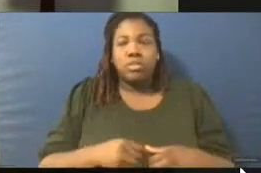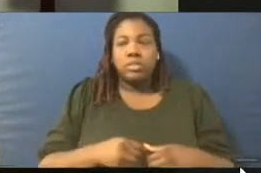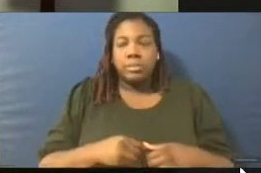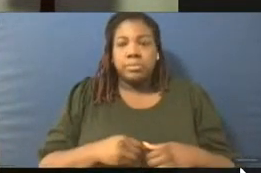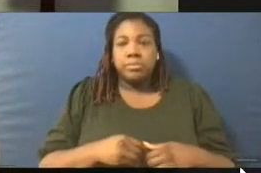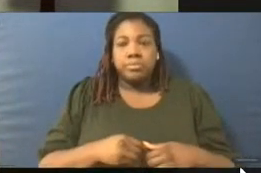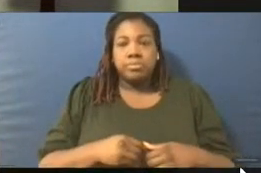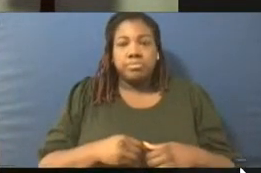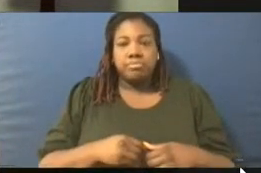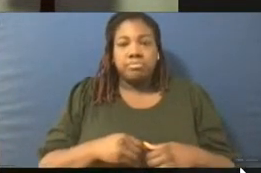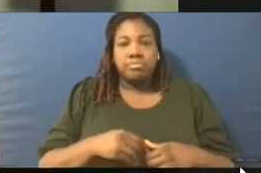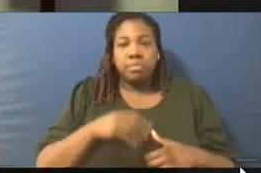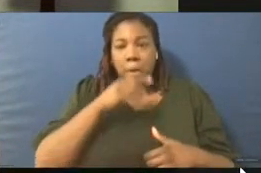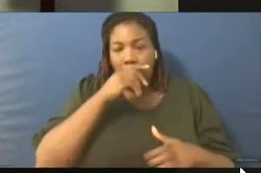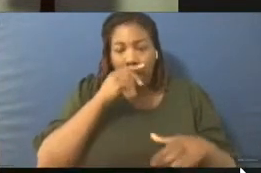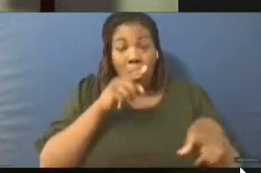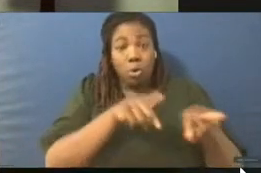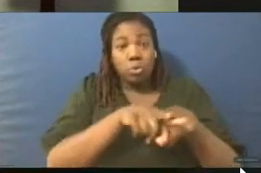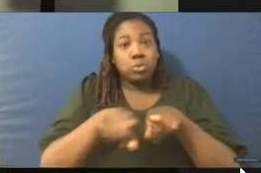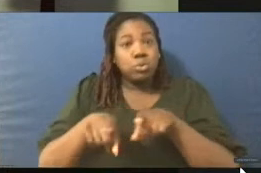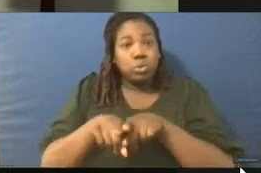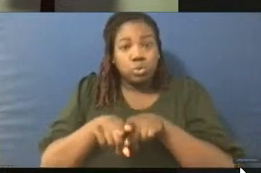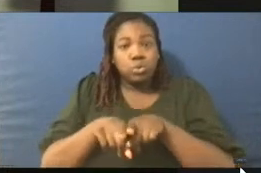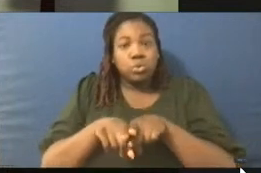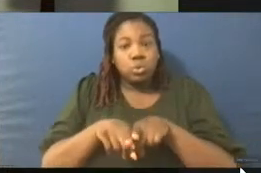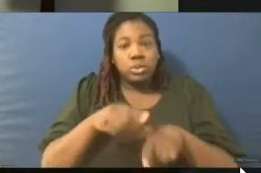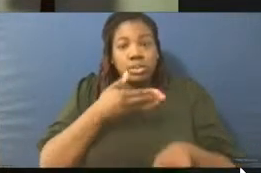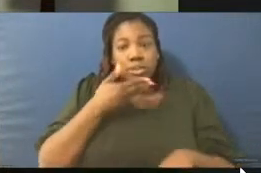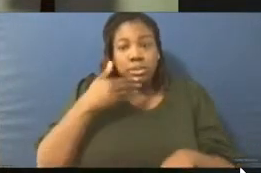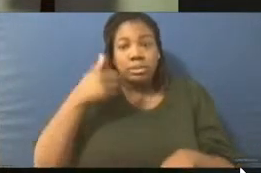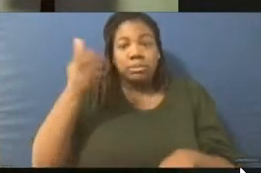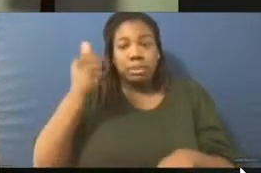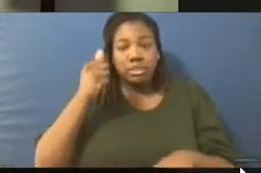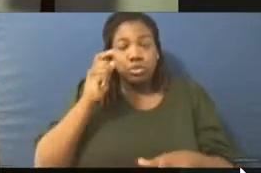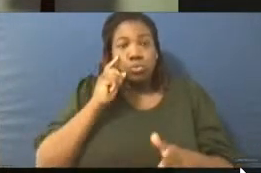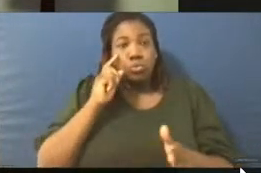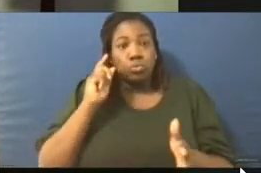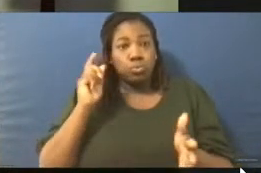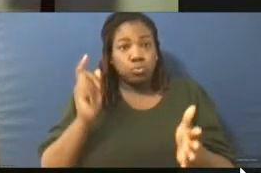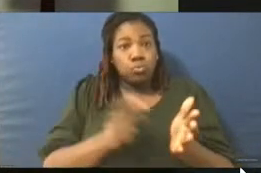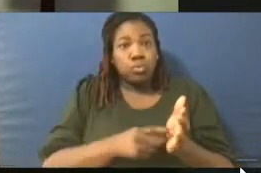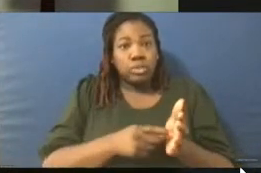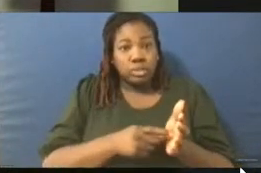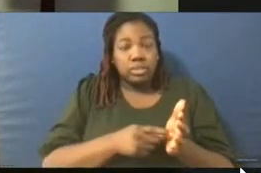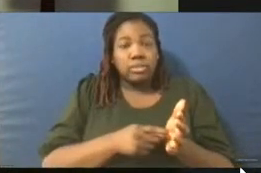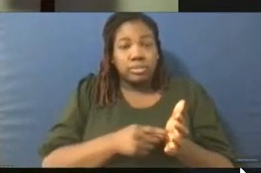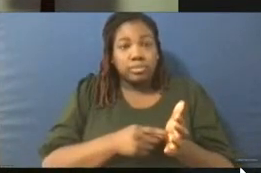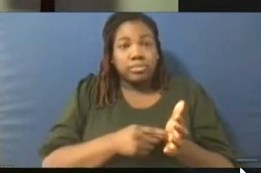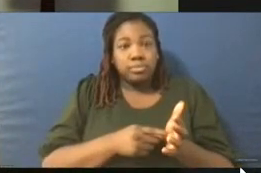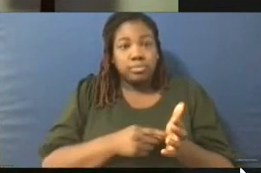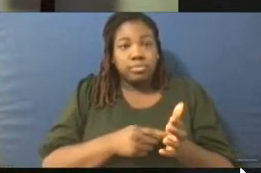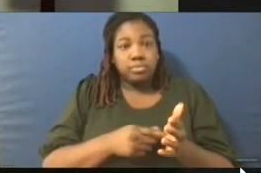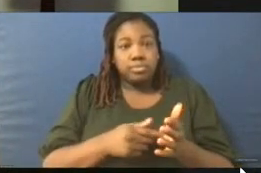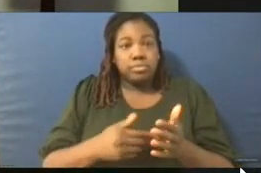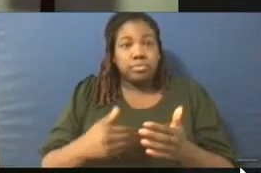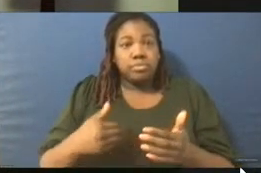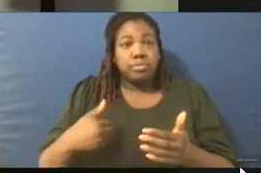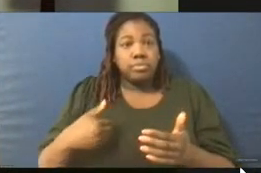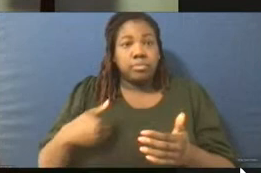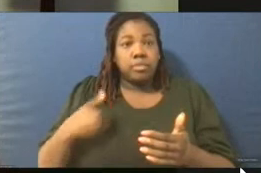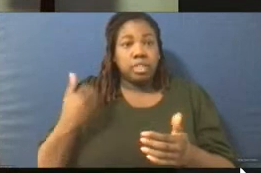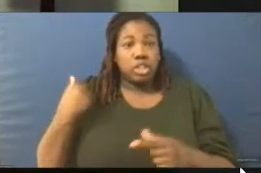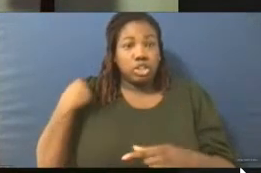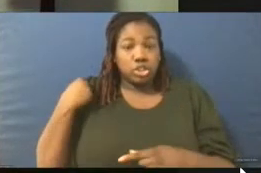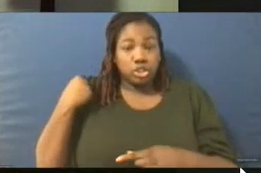another note, I think it's best to recognize that younger generations, it seems as